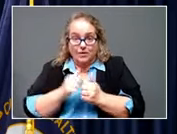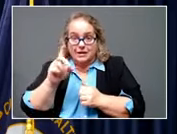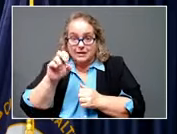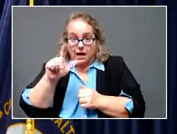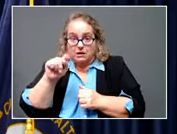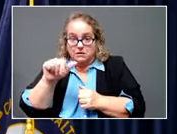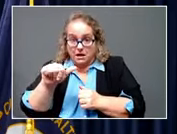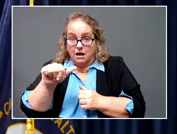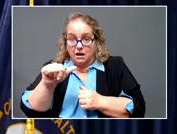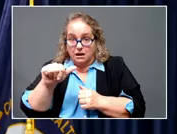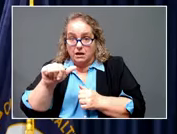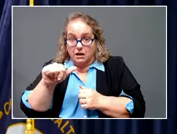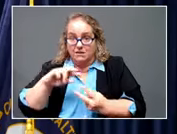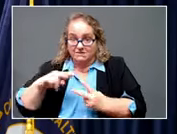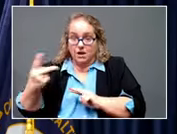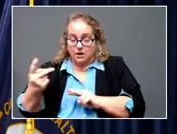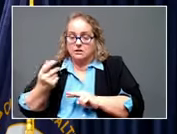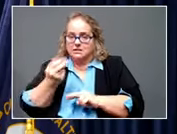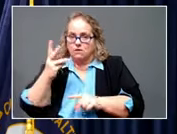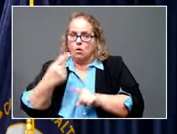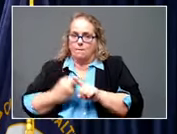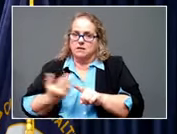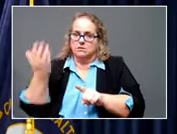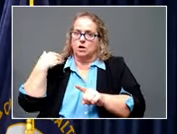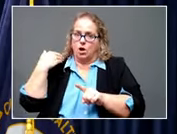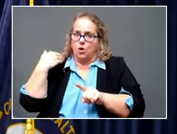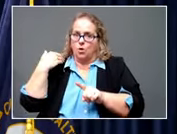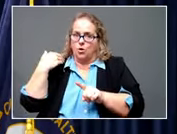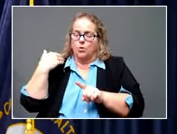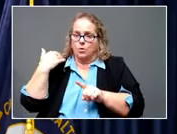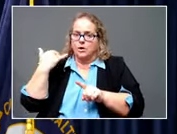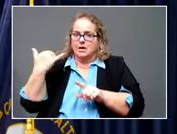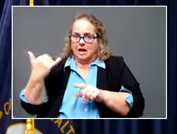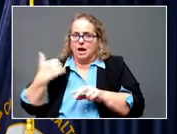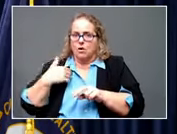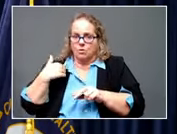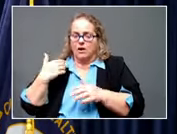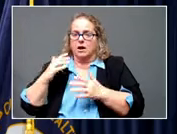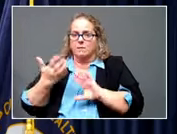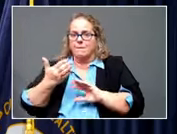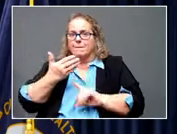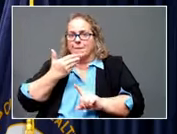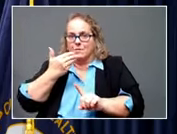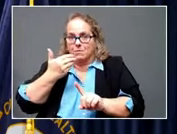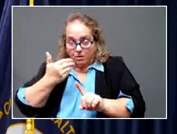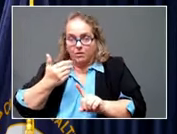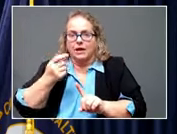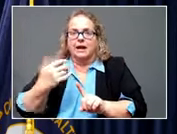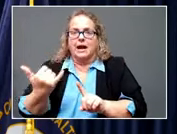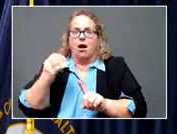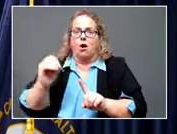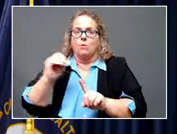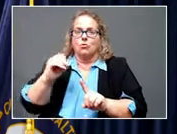coming out of it, than many of the places that are seeing the significant numbers right now. So we'll really need to watch